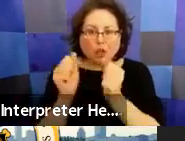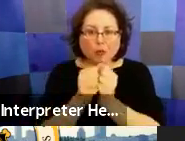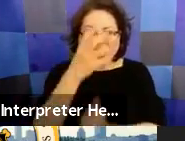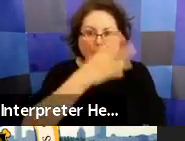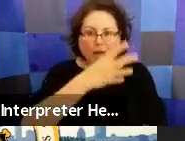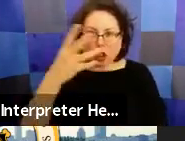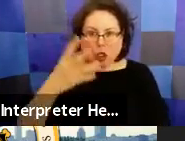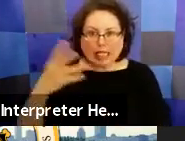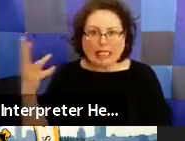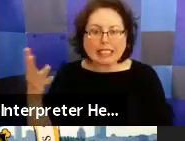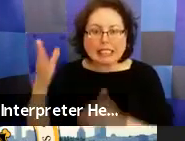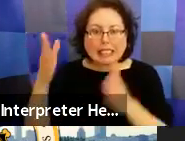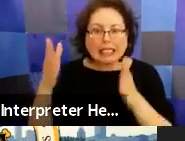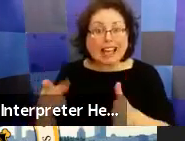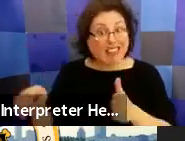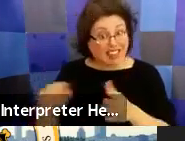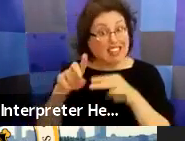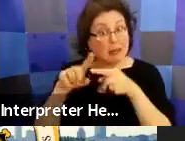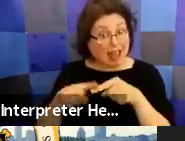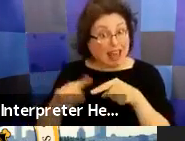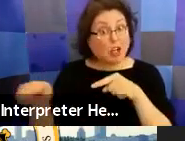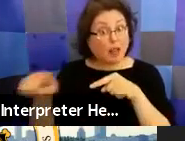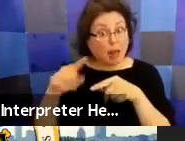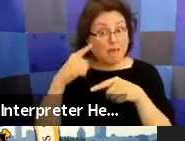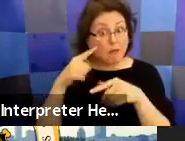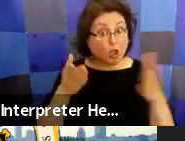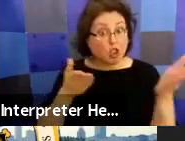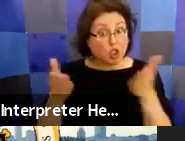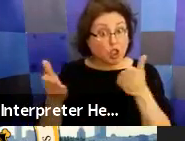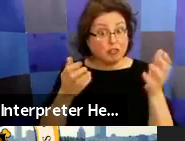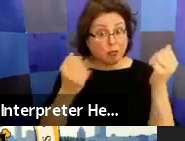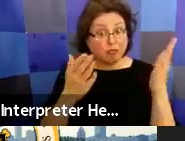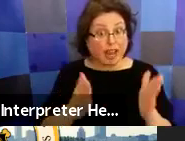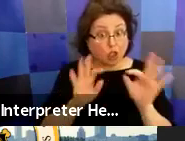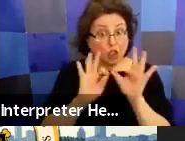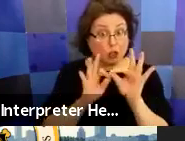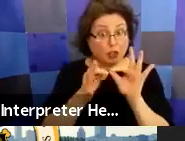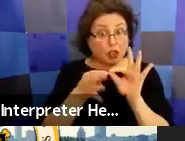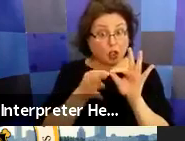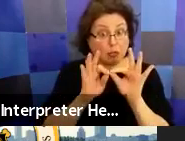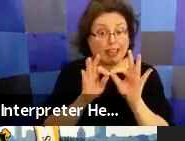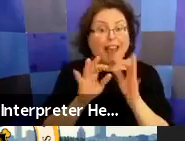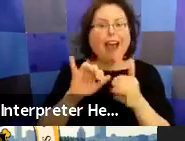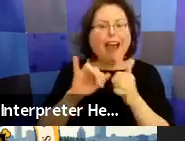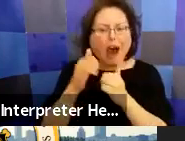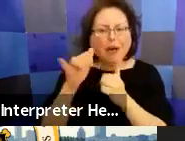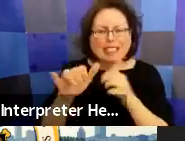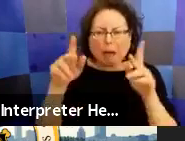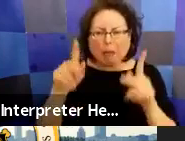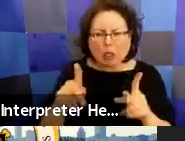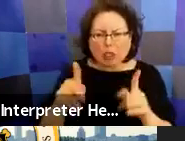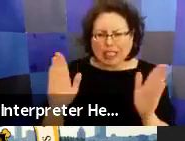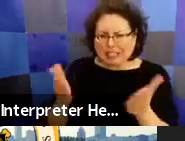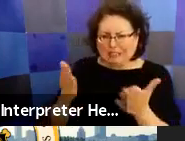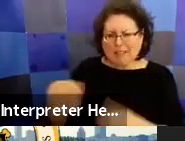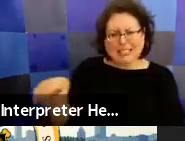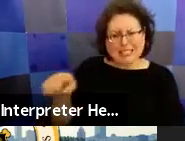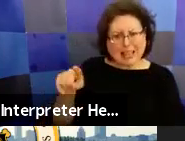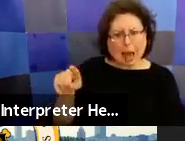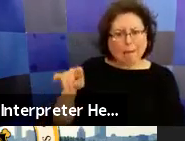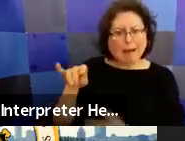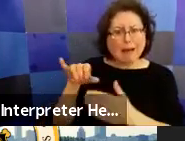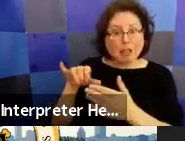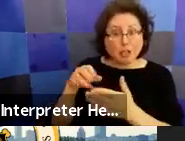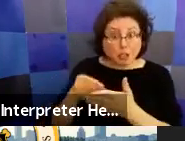on them as their service provider to interpret. How can this person convince them to